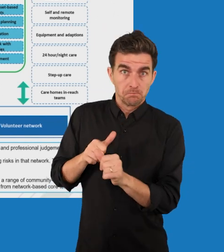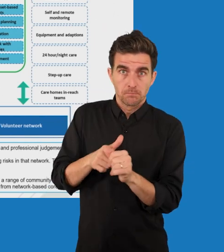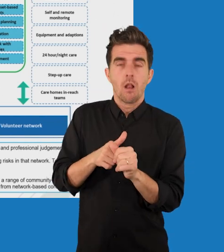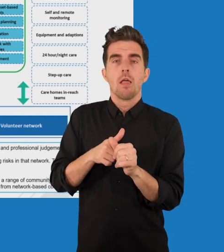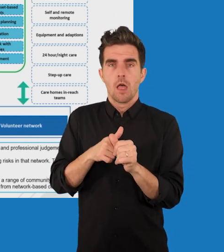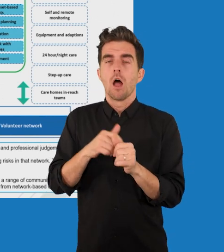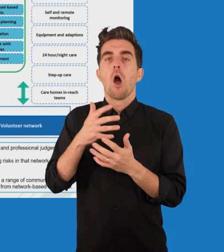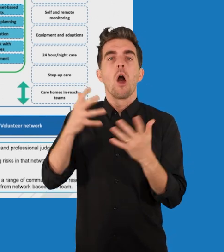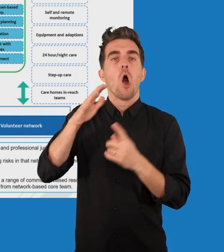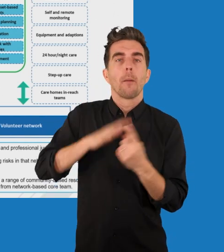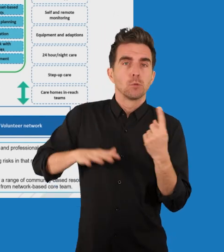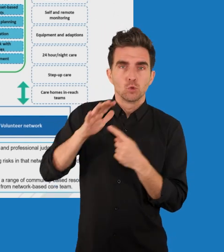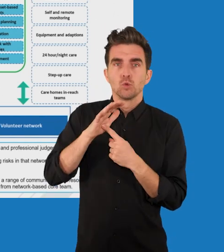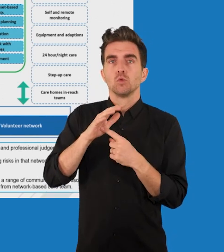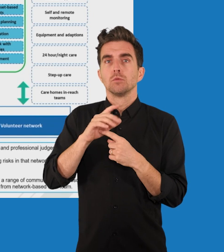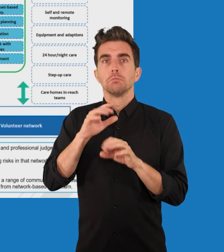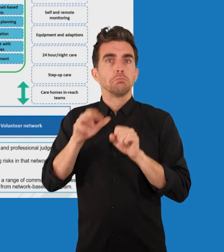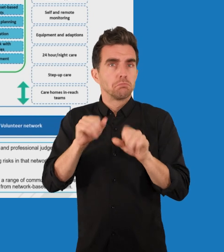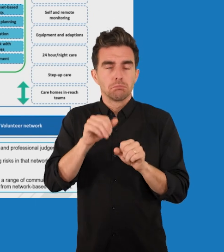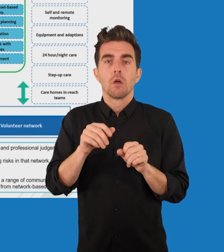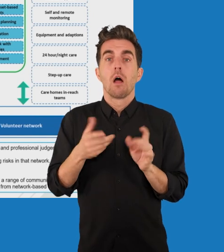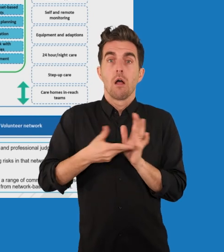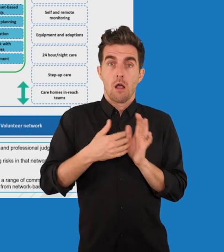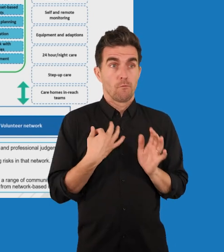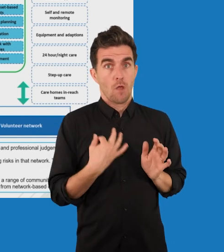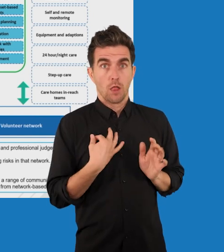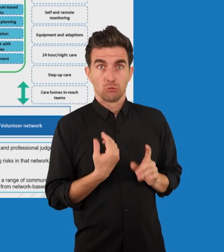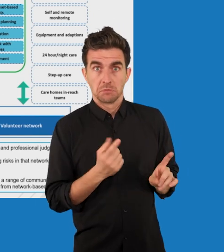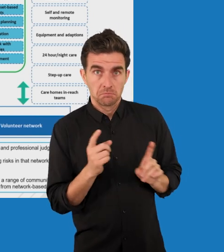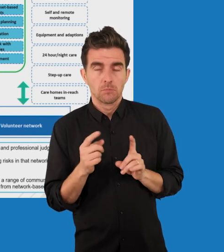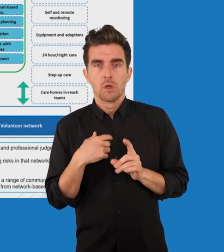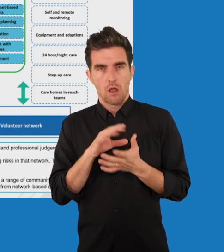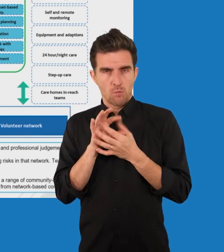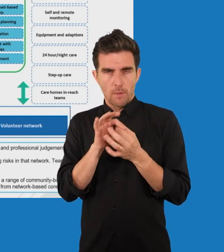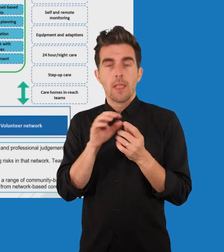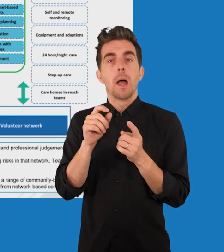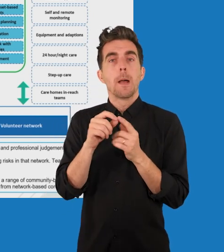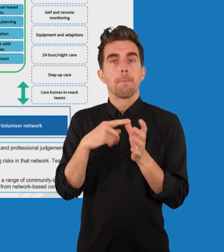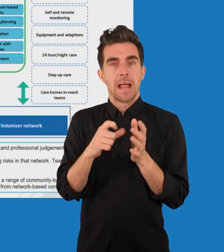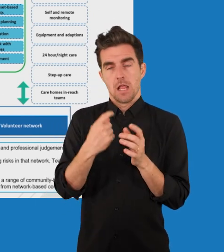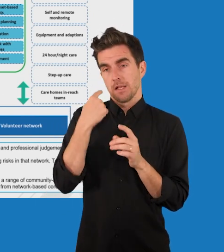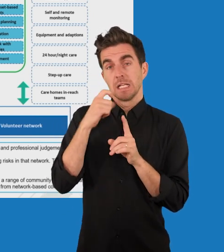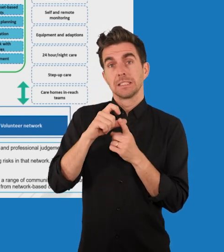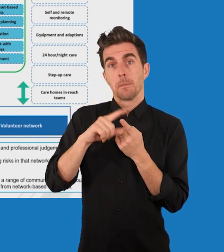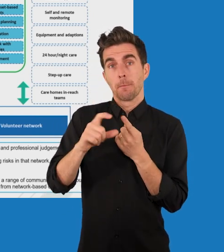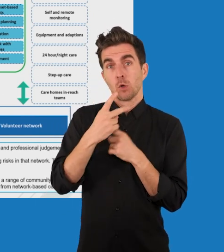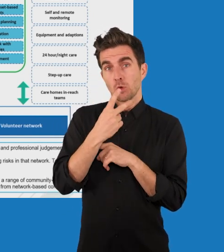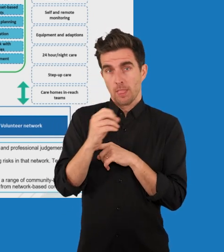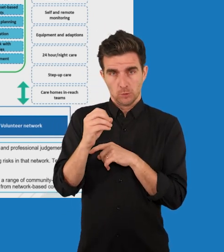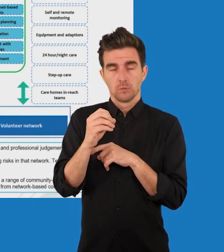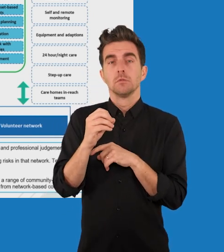every quarter. And then we have a wider community flag as well from our voluntary sector partners. So we started work on PAC in